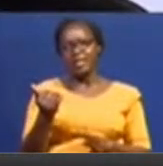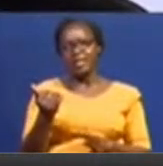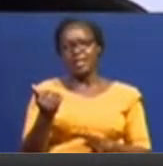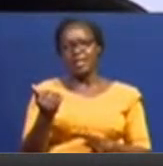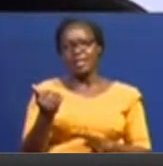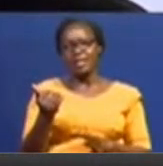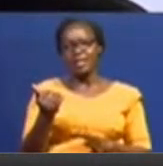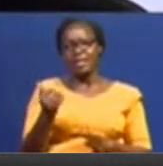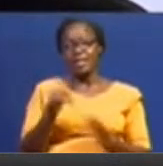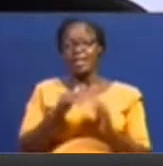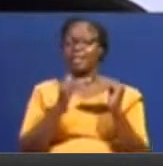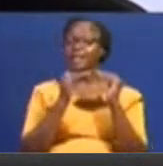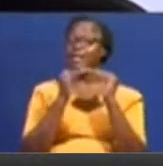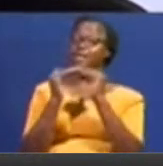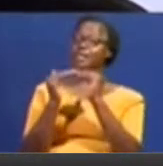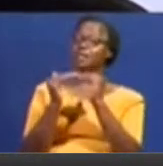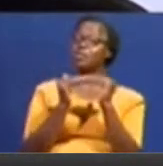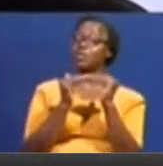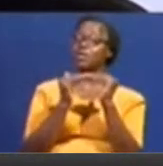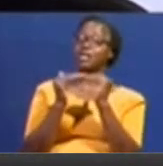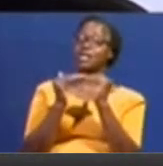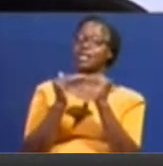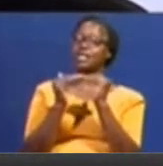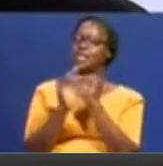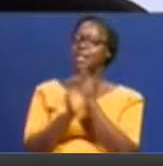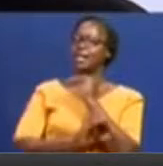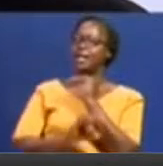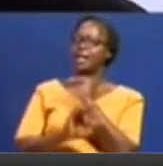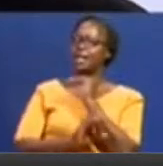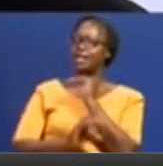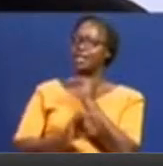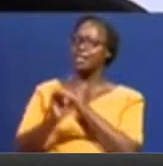in a democratic country?